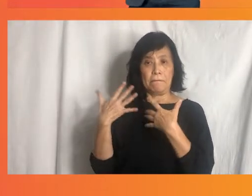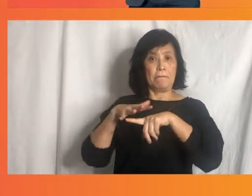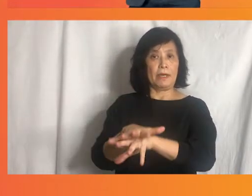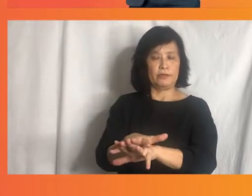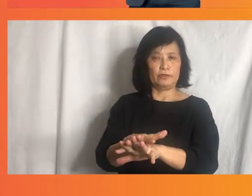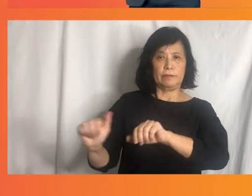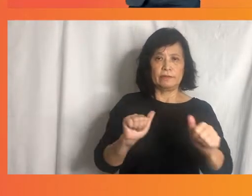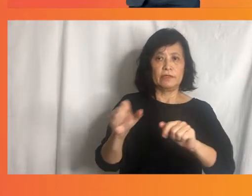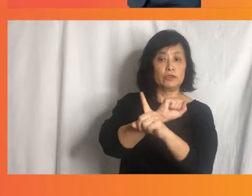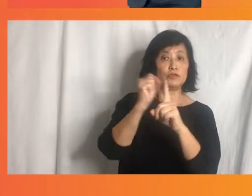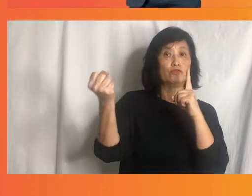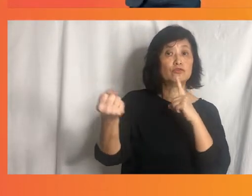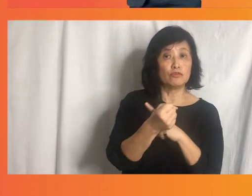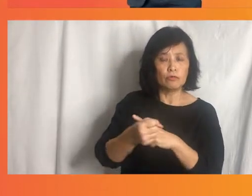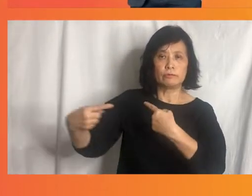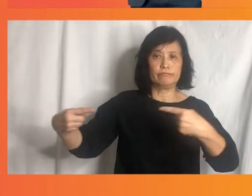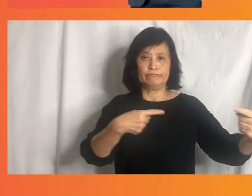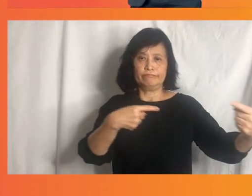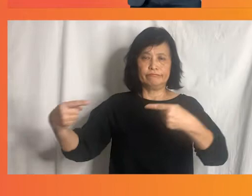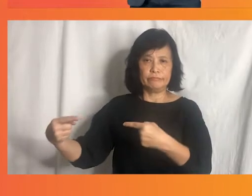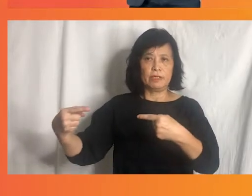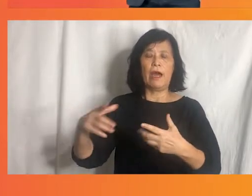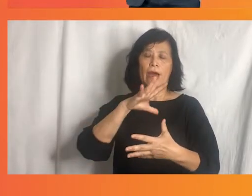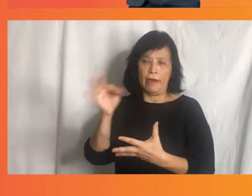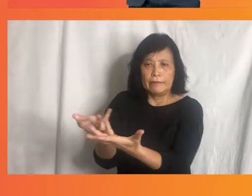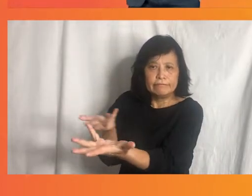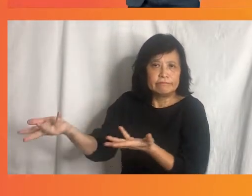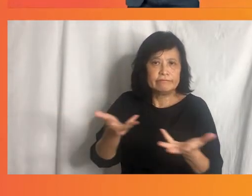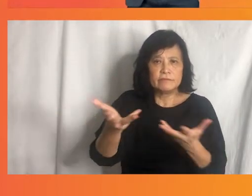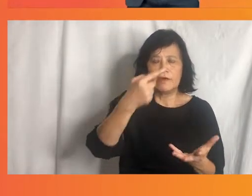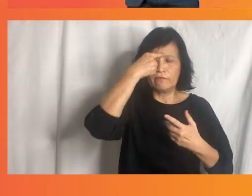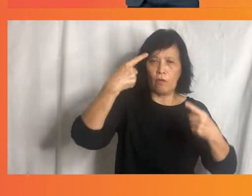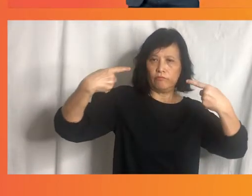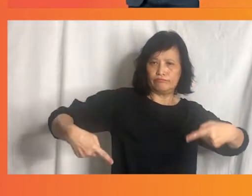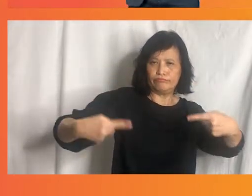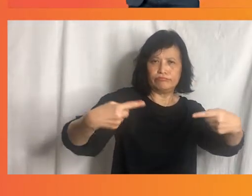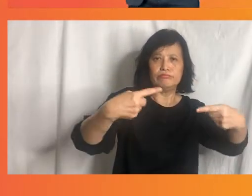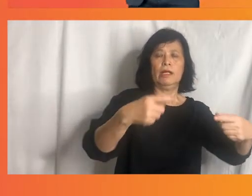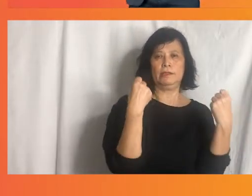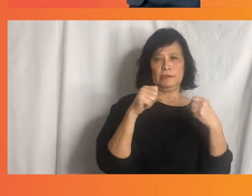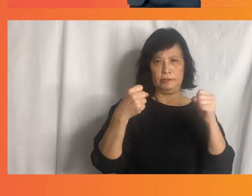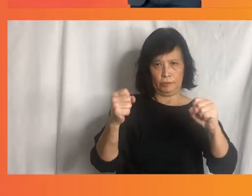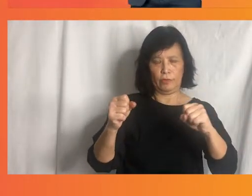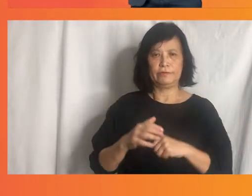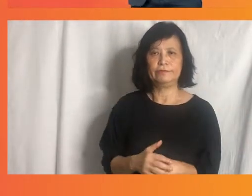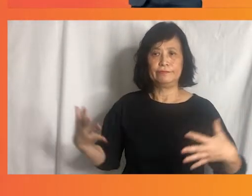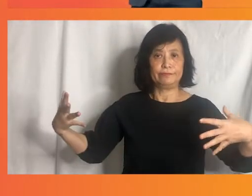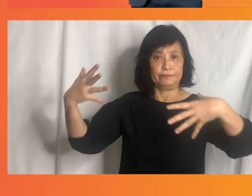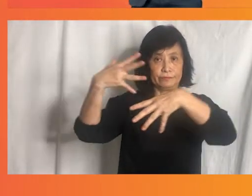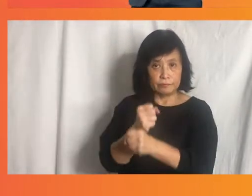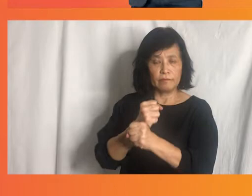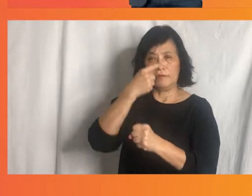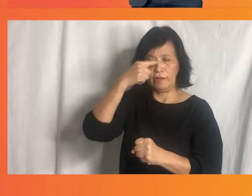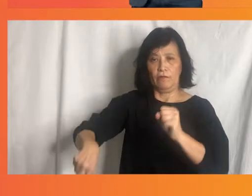activities, social competitions, right across to engagement in competitive sports. In summary, it is important to